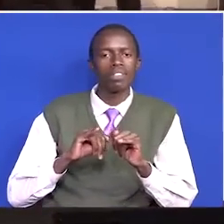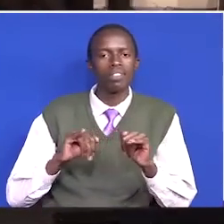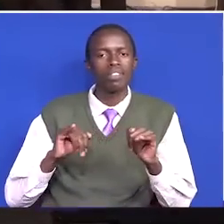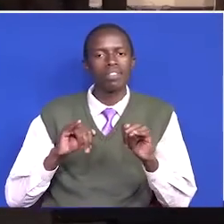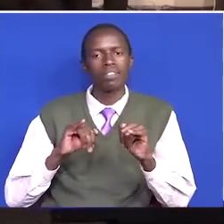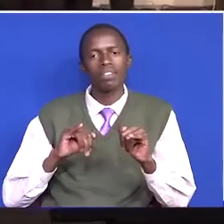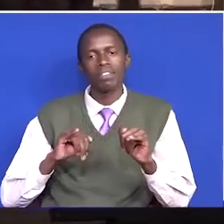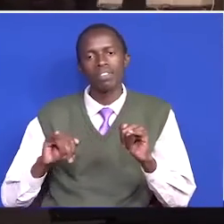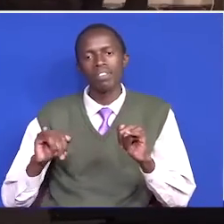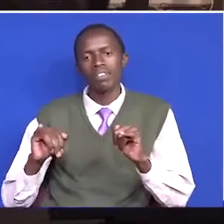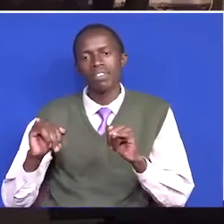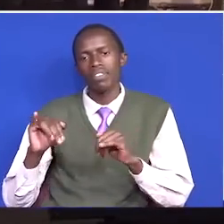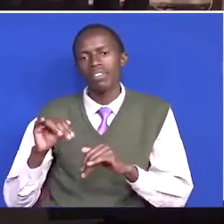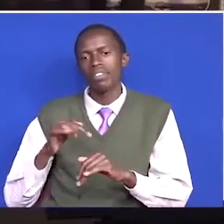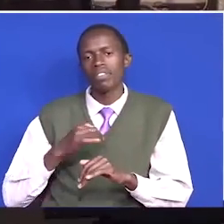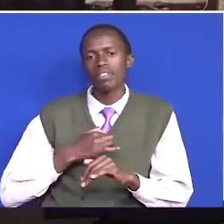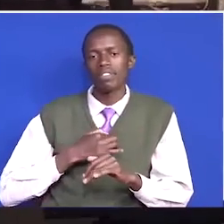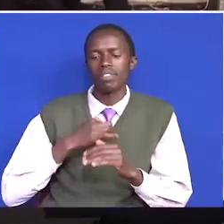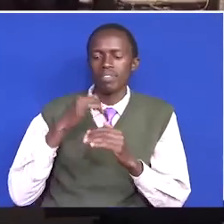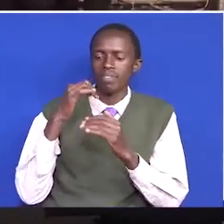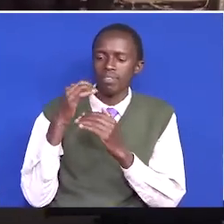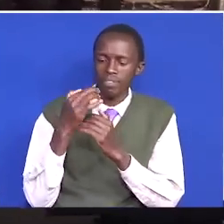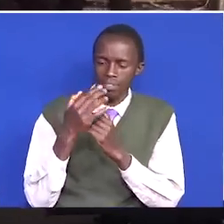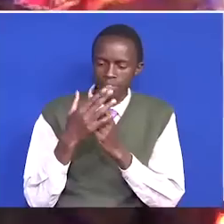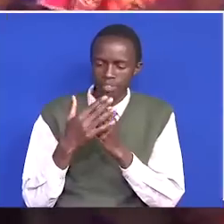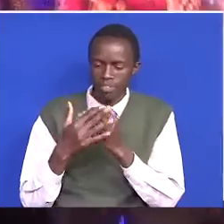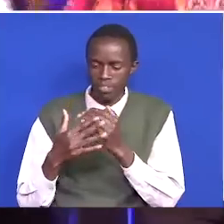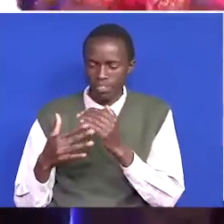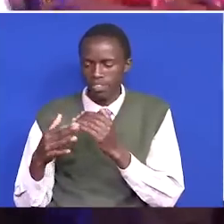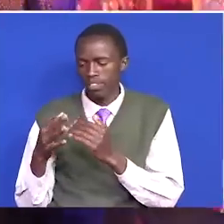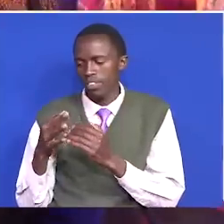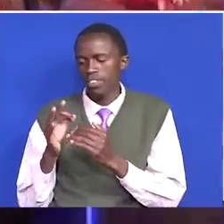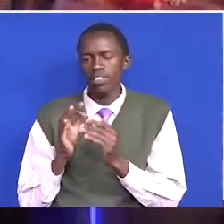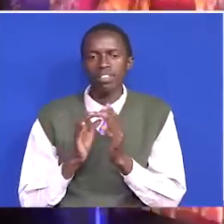utakaso ni damu ya Yesu.